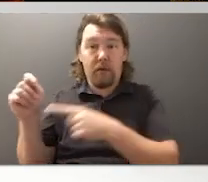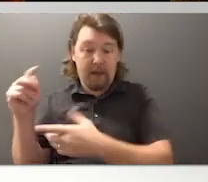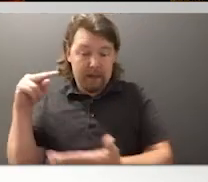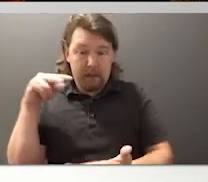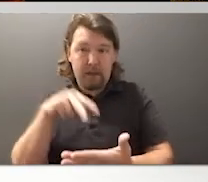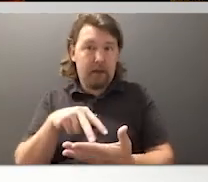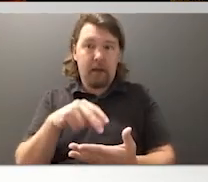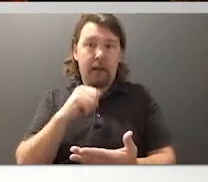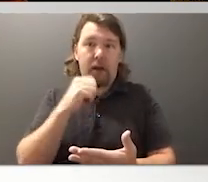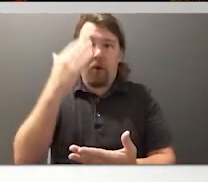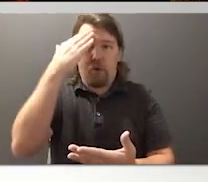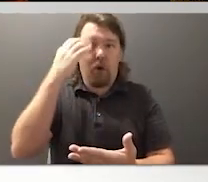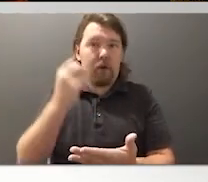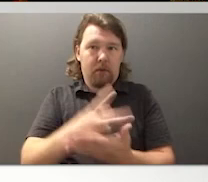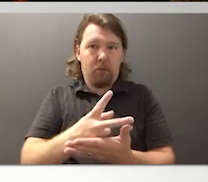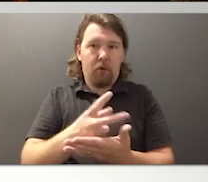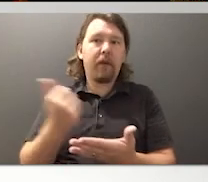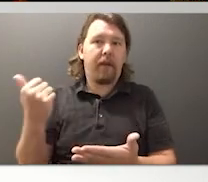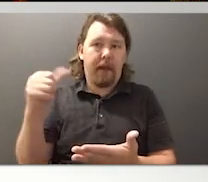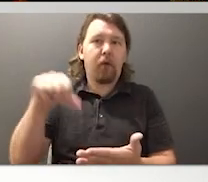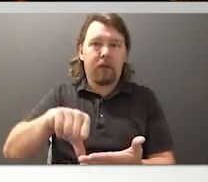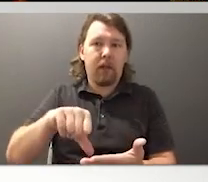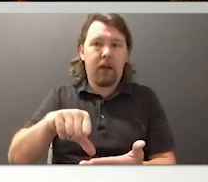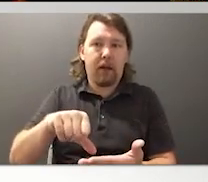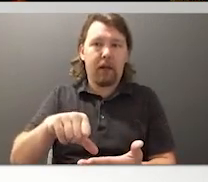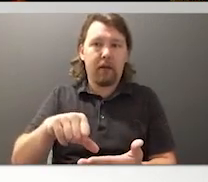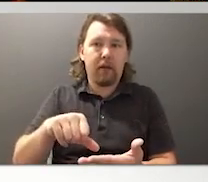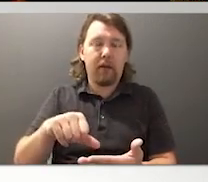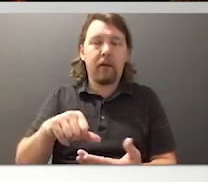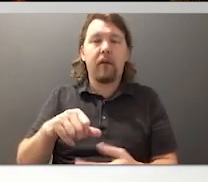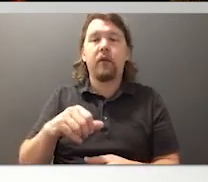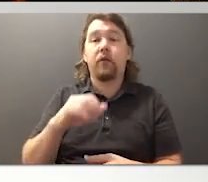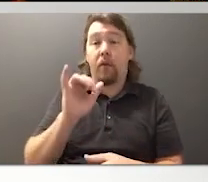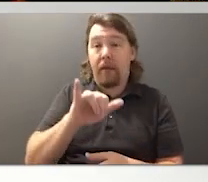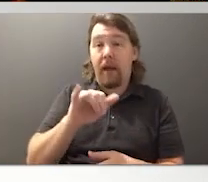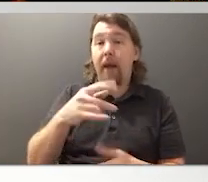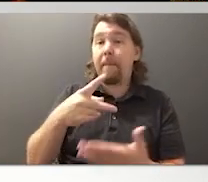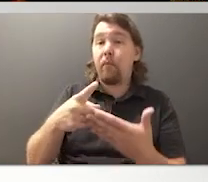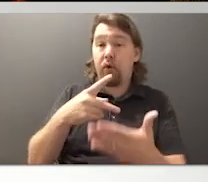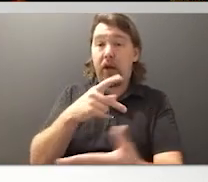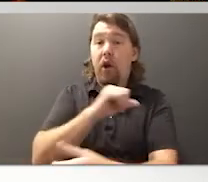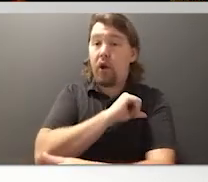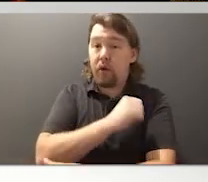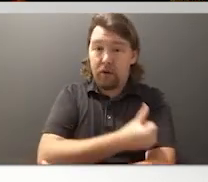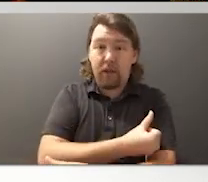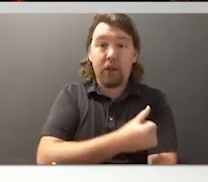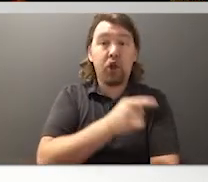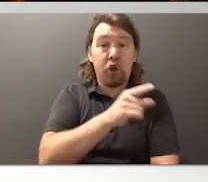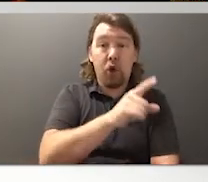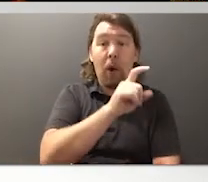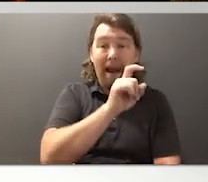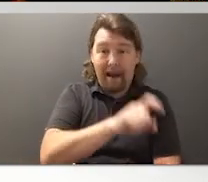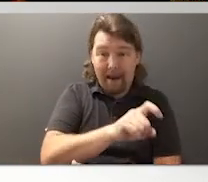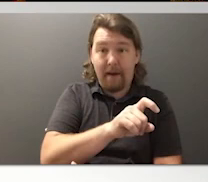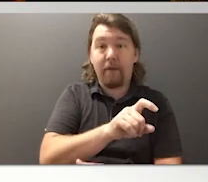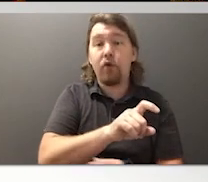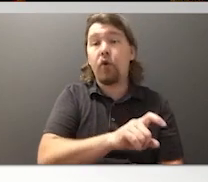it's just submitted as a reimbursement, yes, more than likely it will get denied. But there's, the